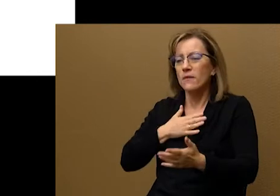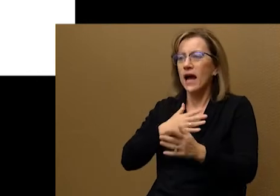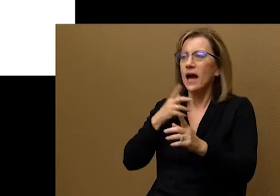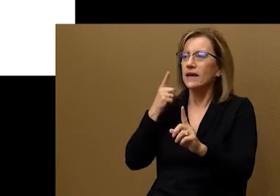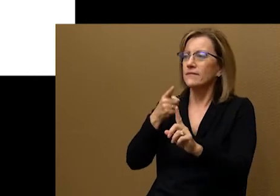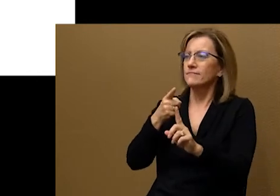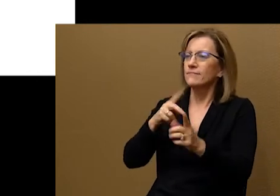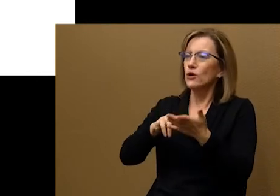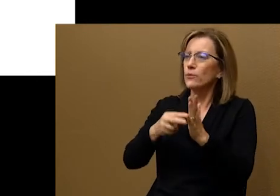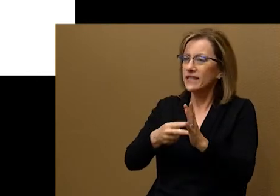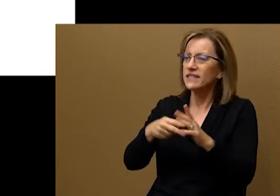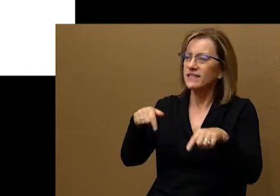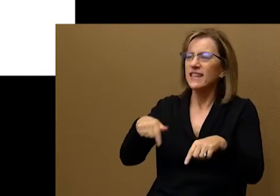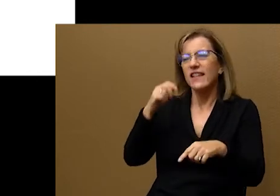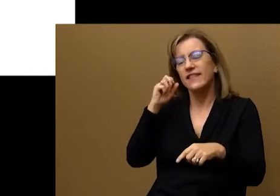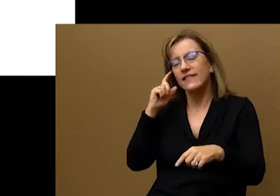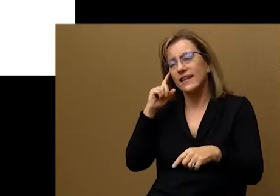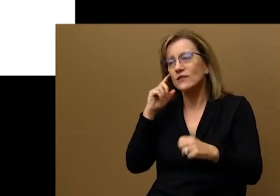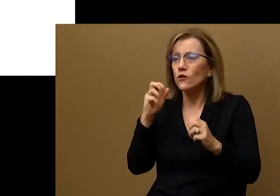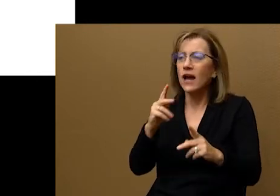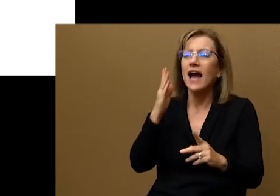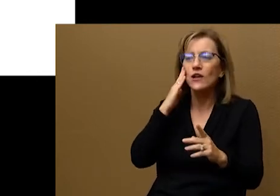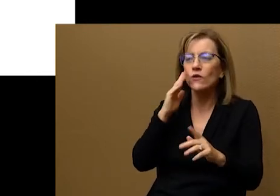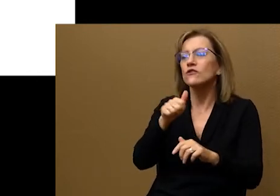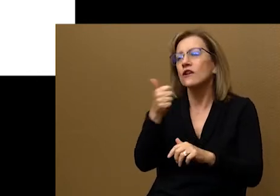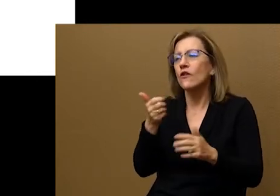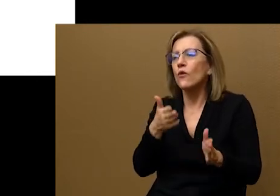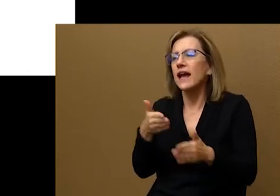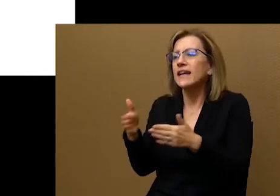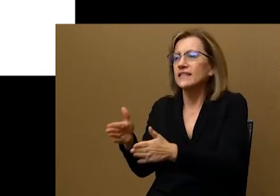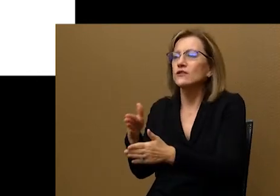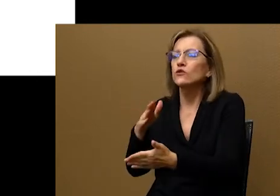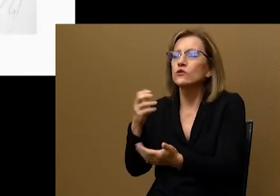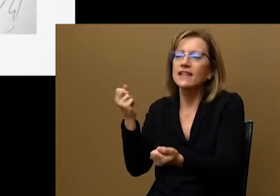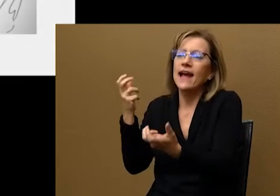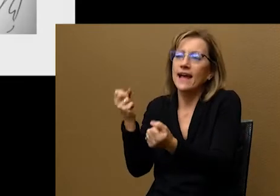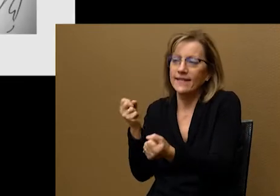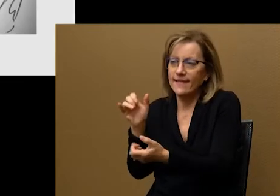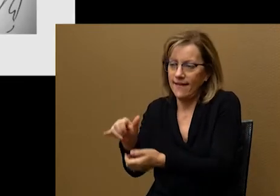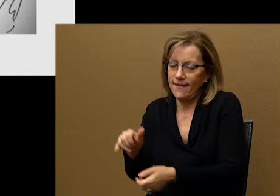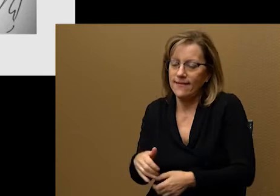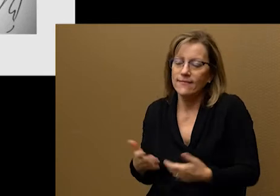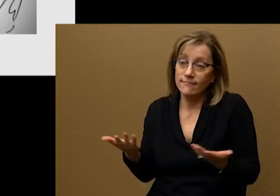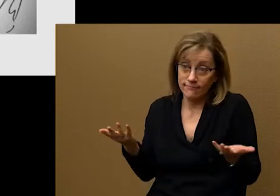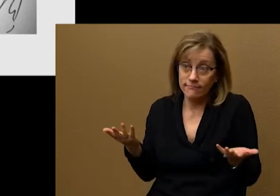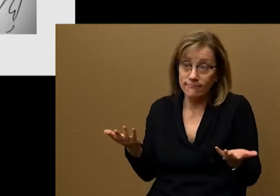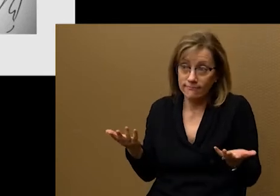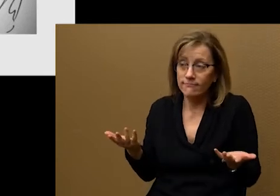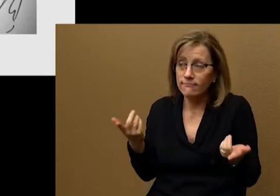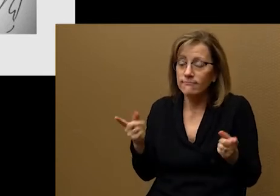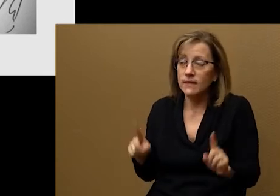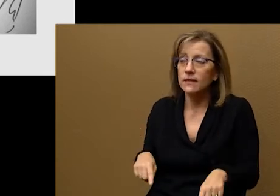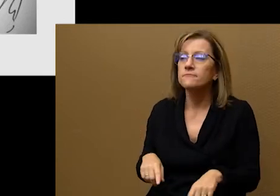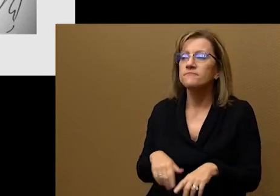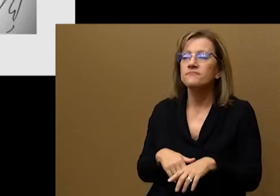For my purposes, I think that's okay, although I recognize there are other ways to do it. Okay?